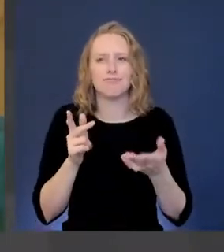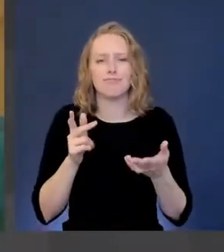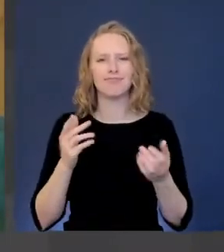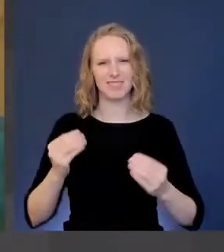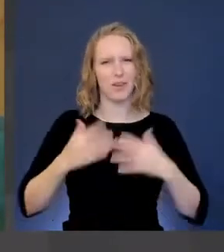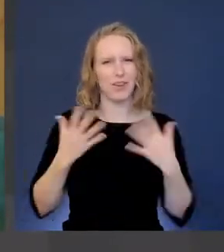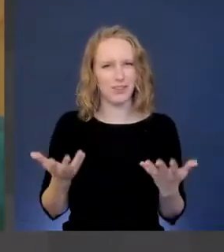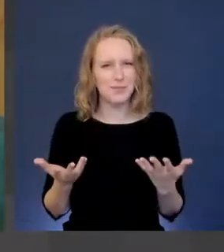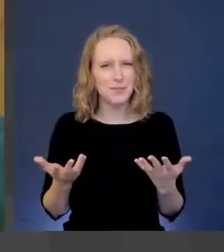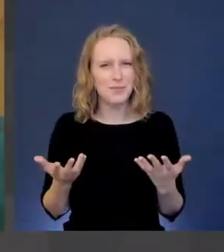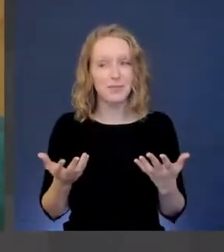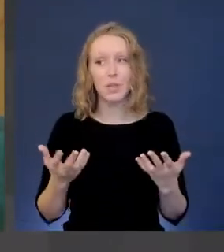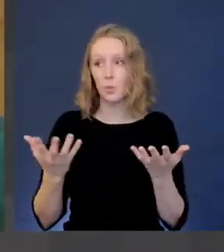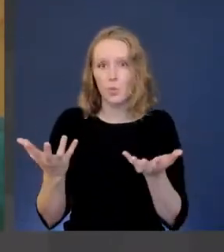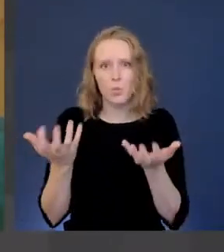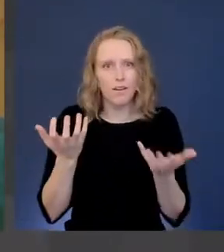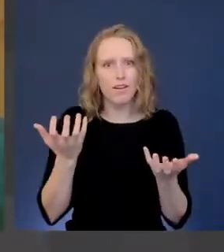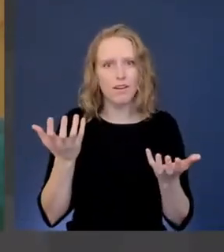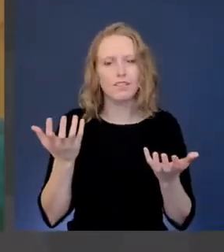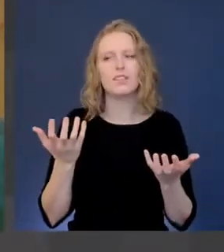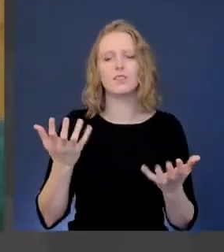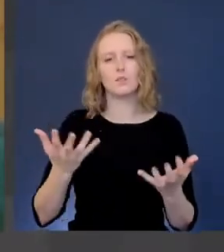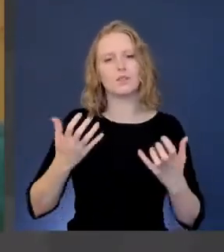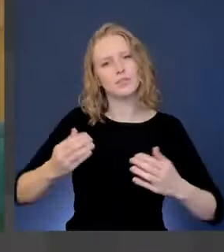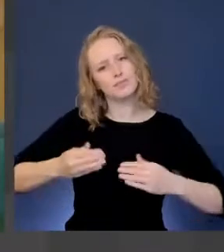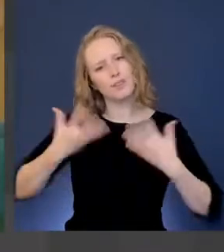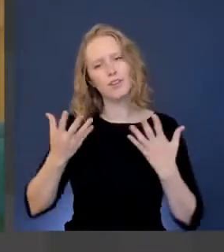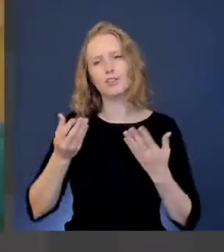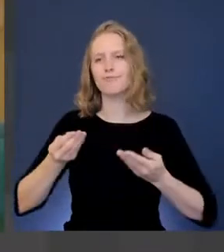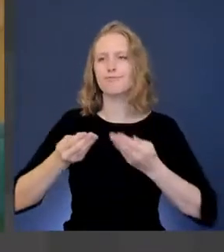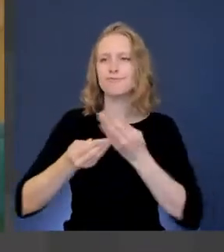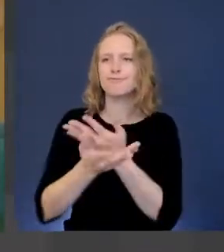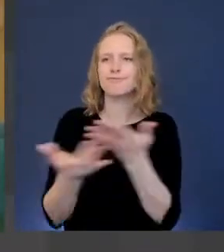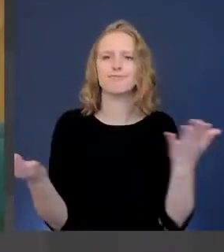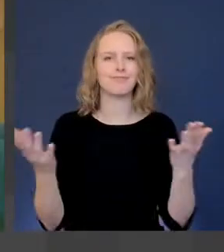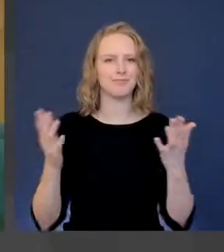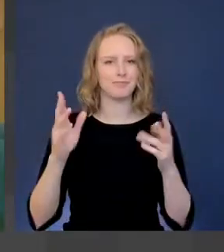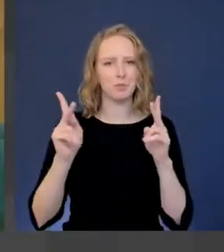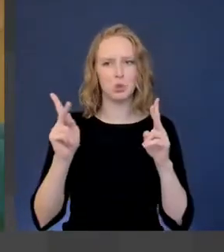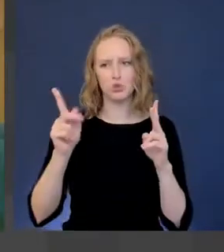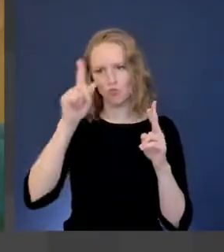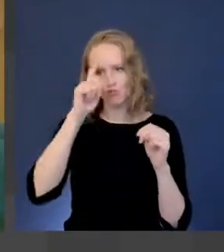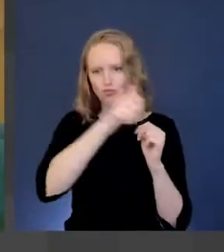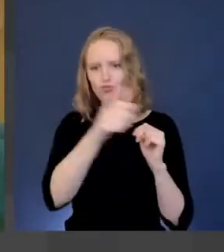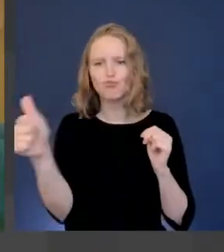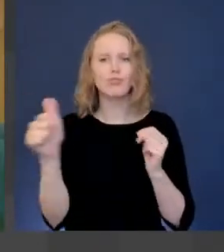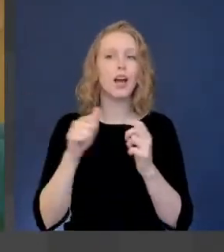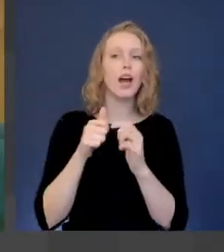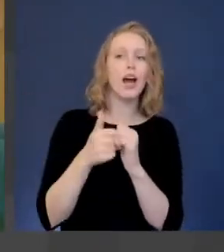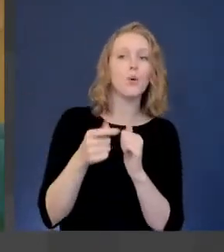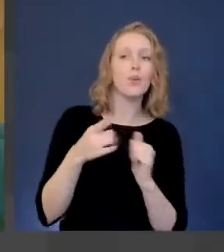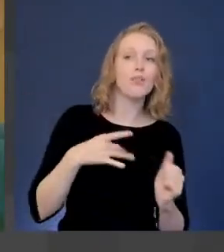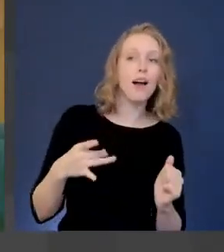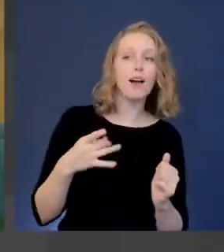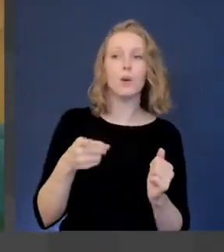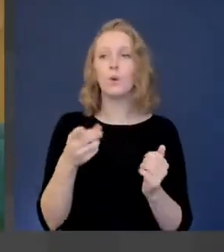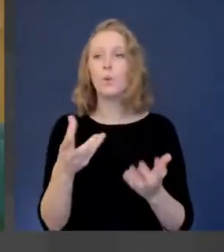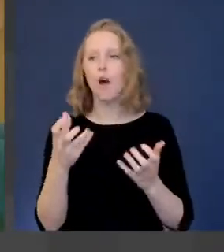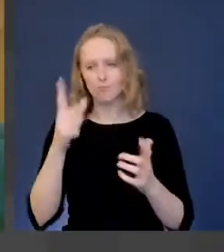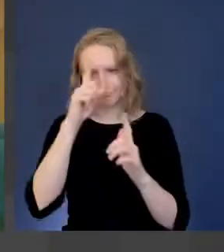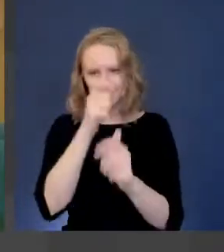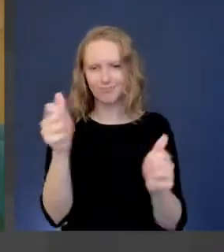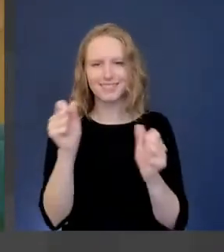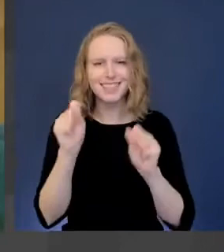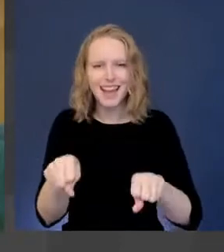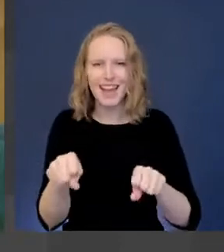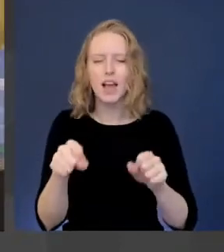we want to do with Minecraft. We want to inspire everyone to play Minecraft in their own way, and we really feel that this new world generation inspires you, going on